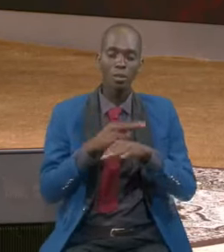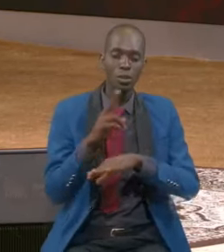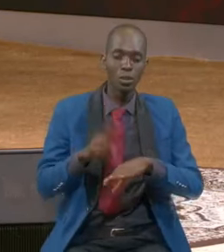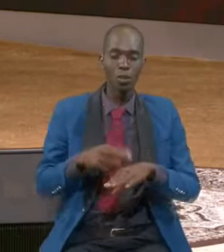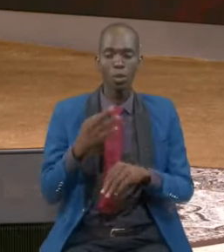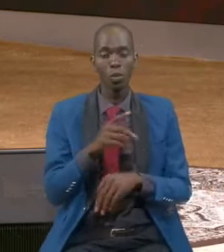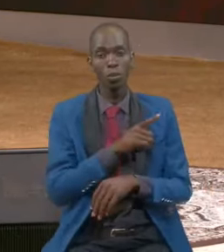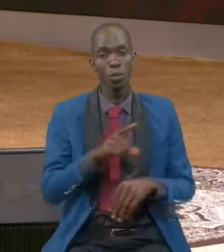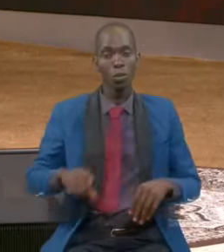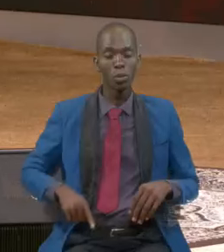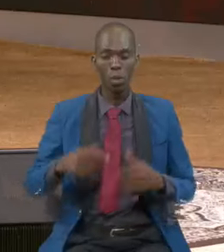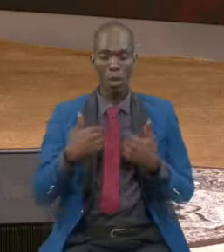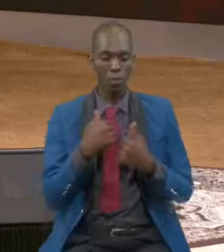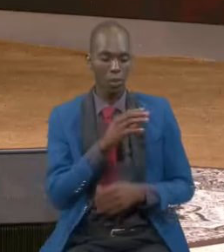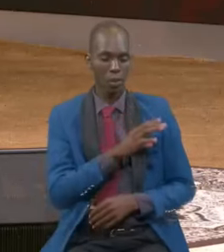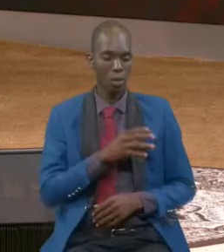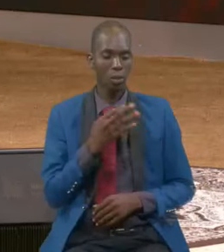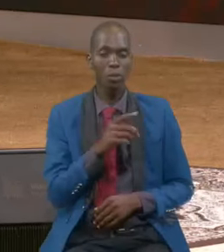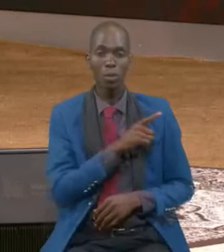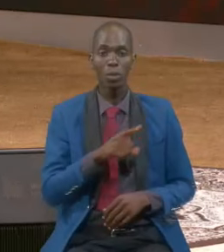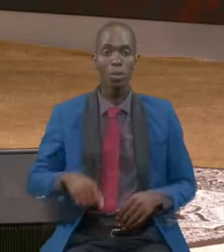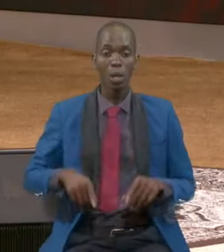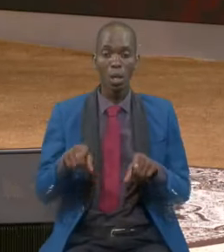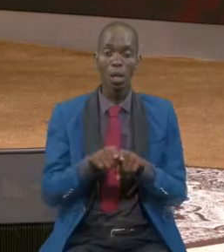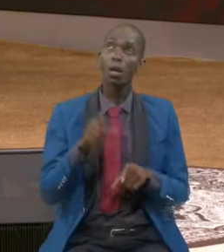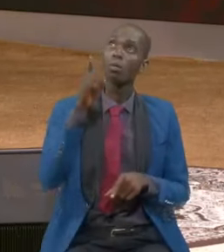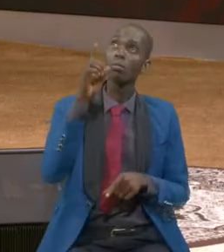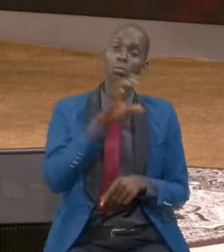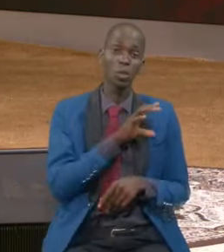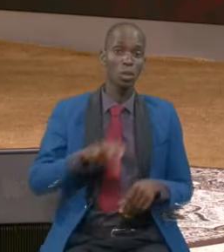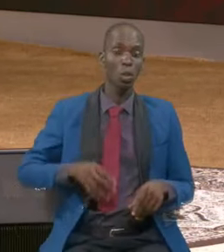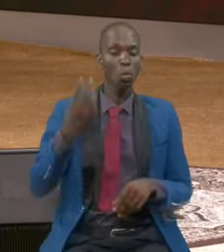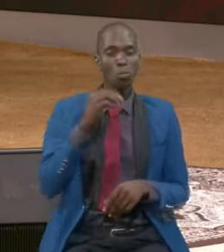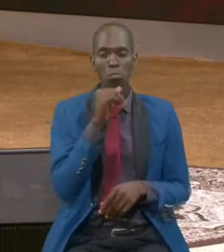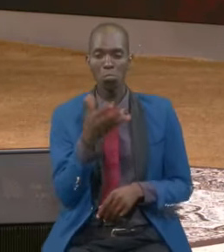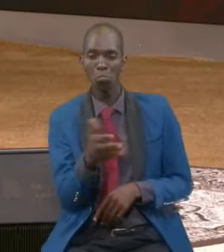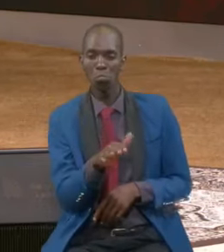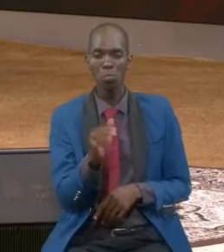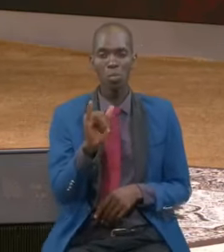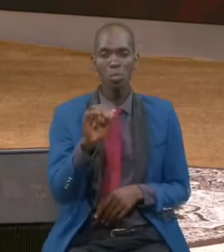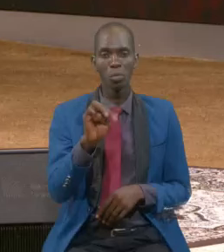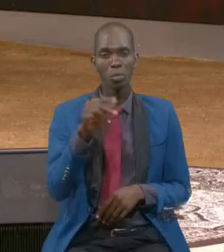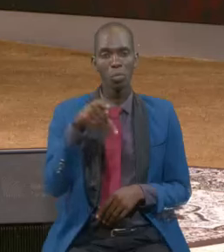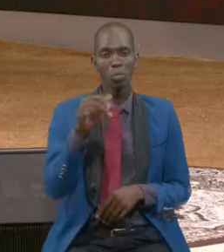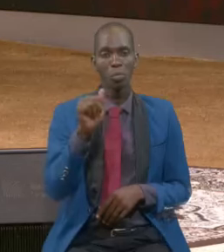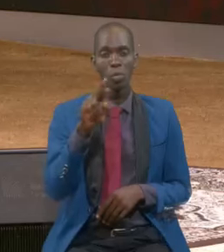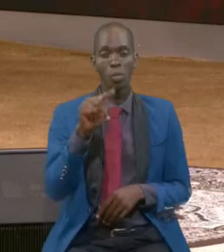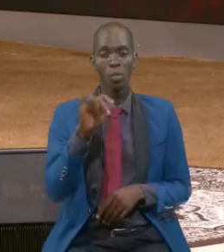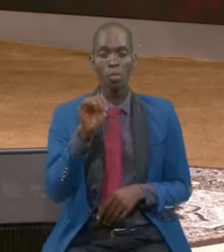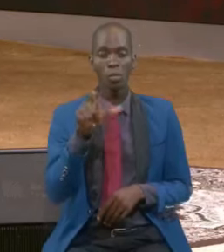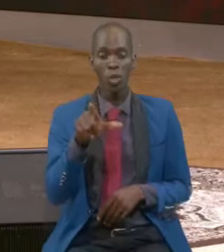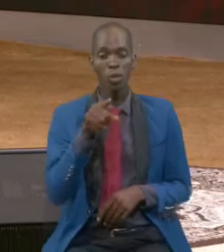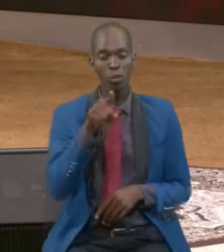character of the Lord, and as he was impartial, you become impartial as well. As he